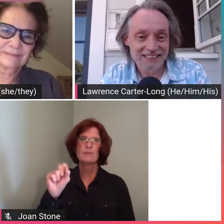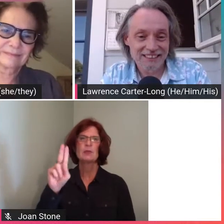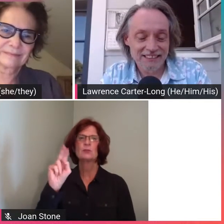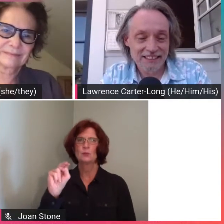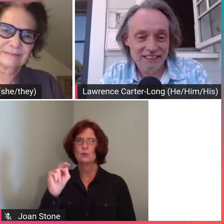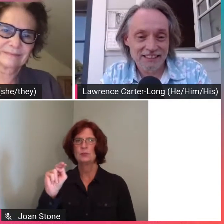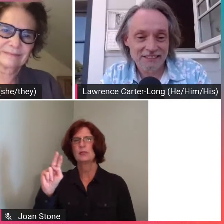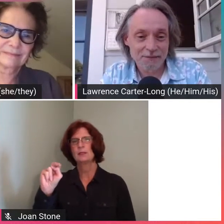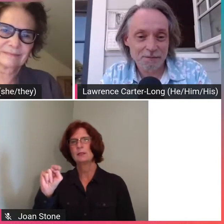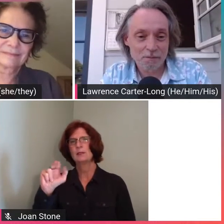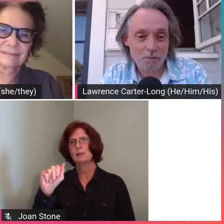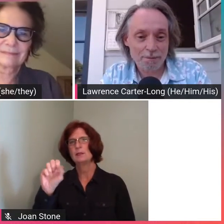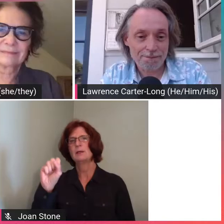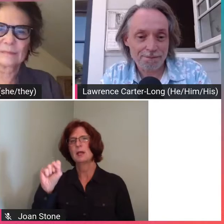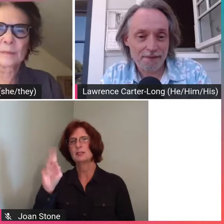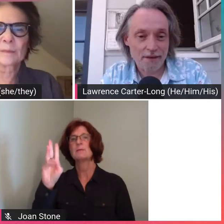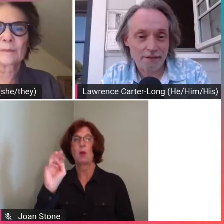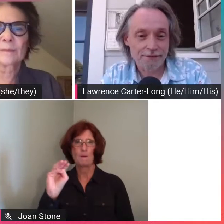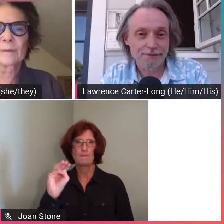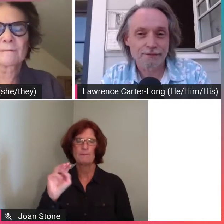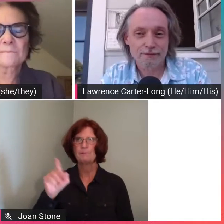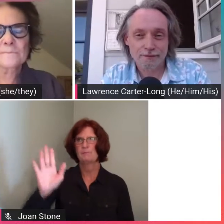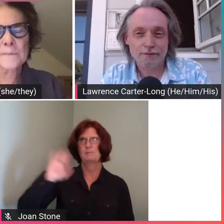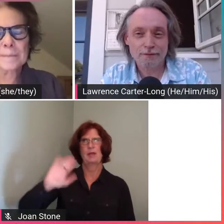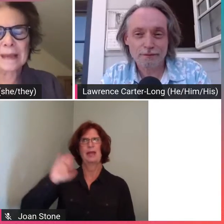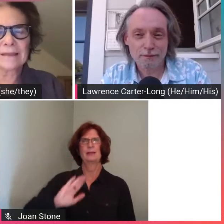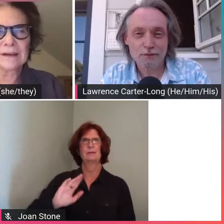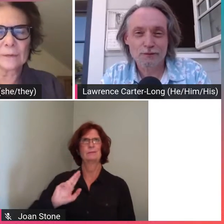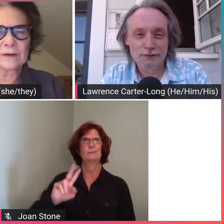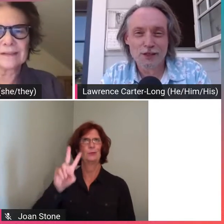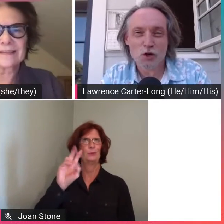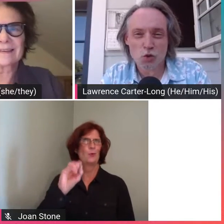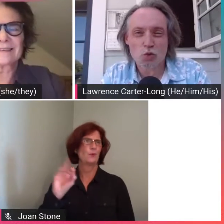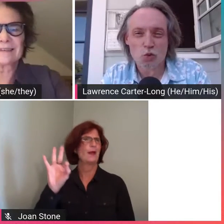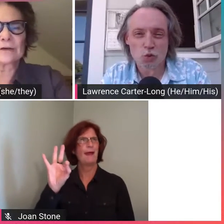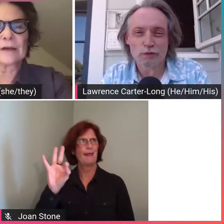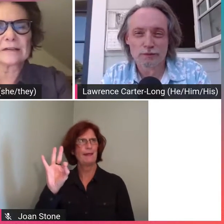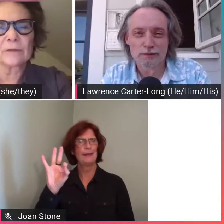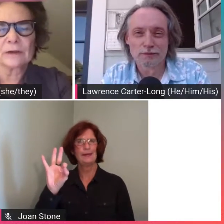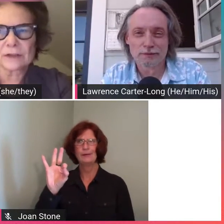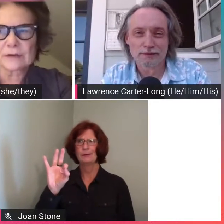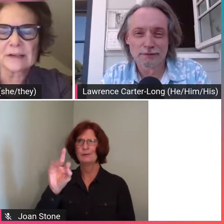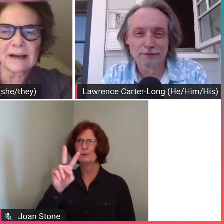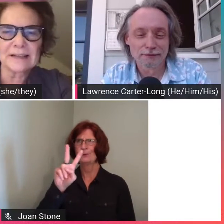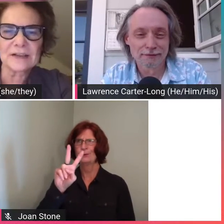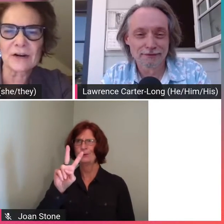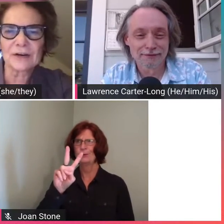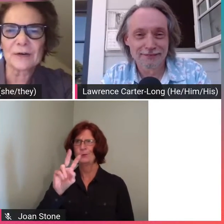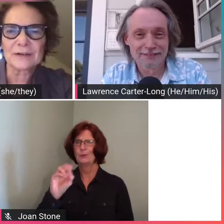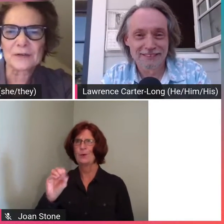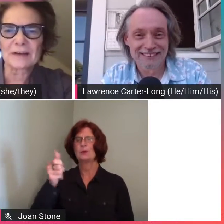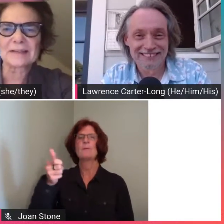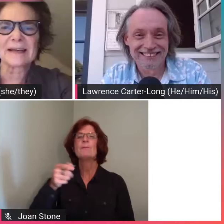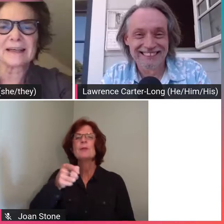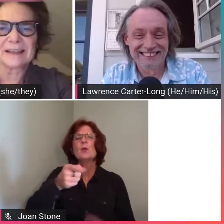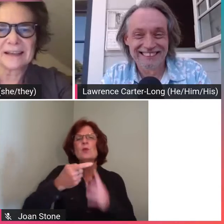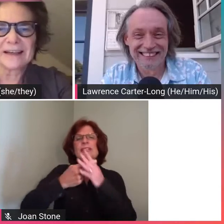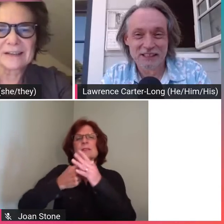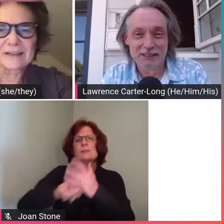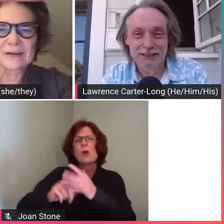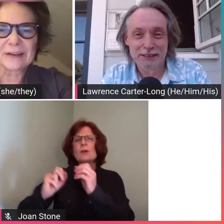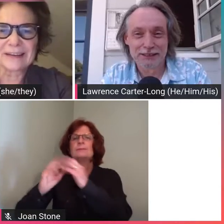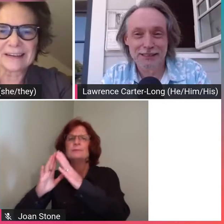Nussbaum. And was it 2009, 2010? I think it was 2000. Yes. Well, Susan and I started around